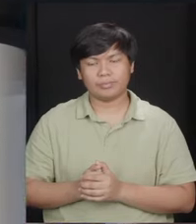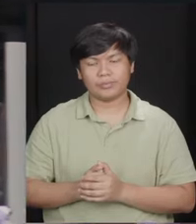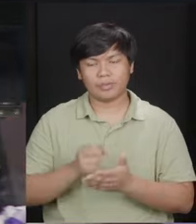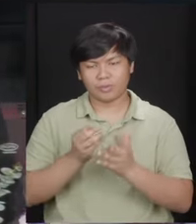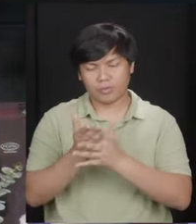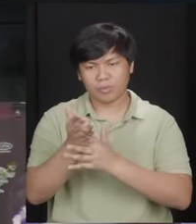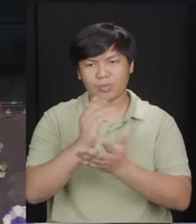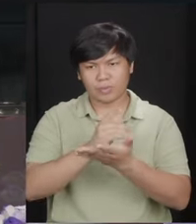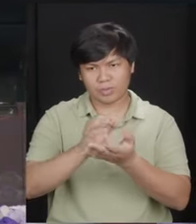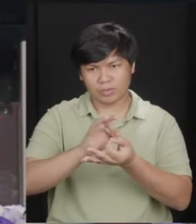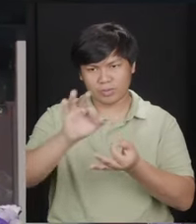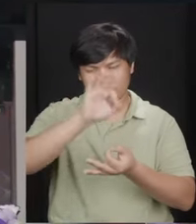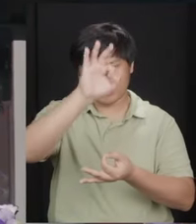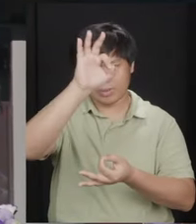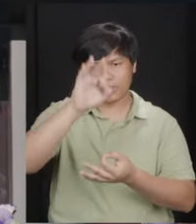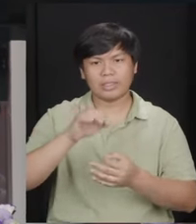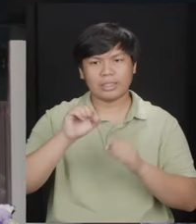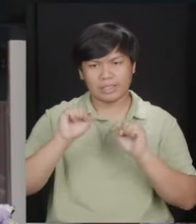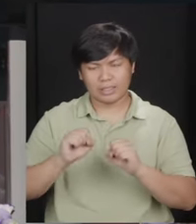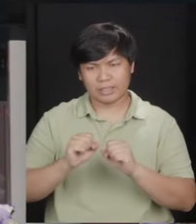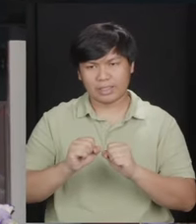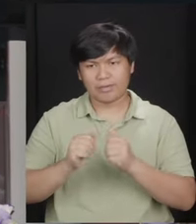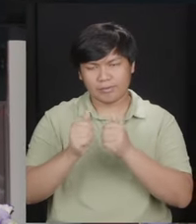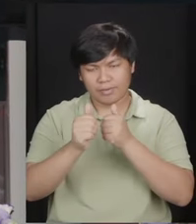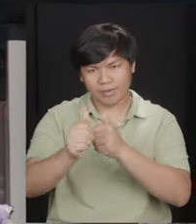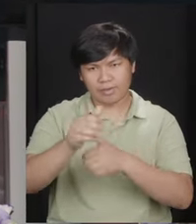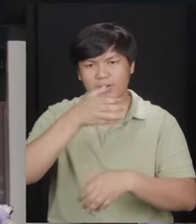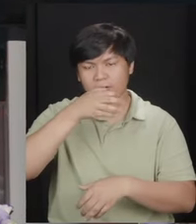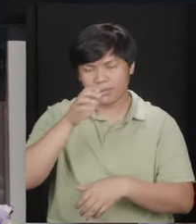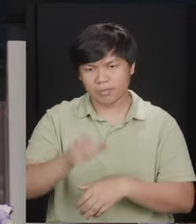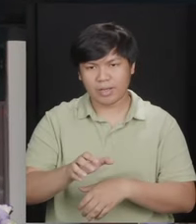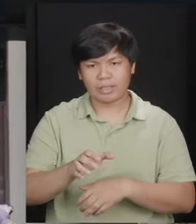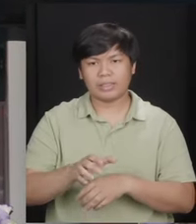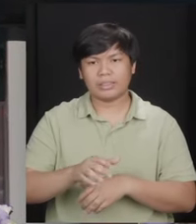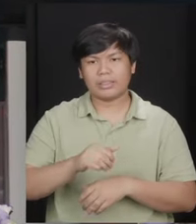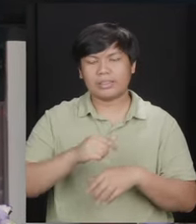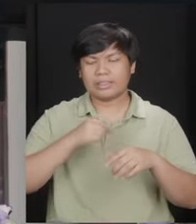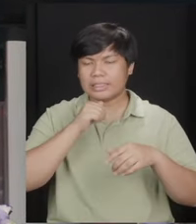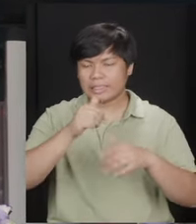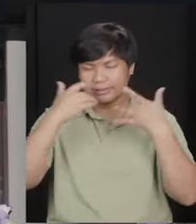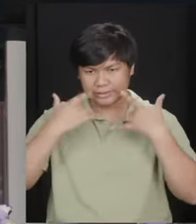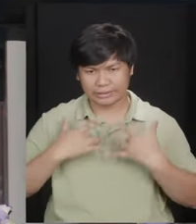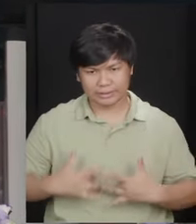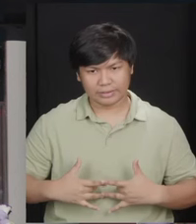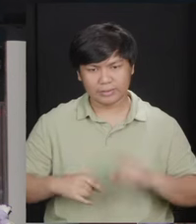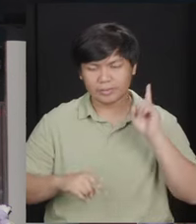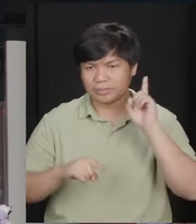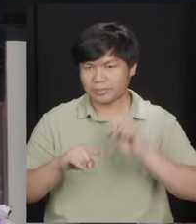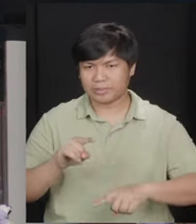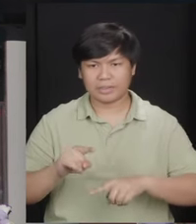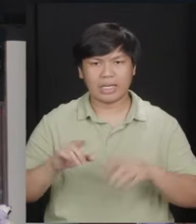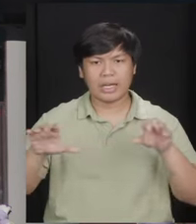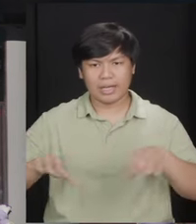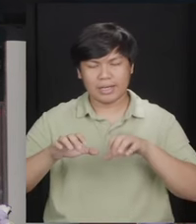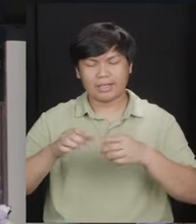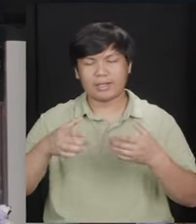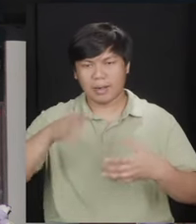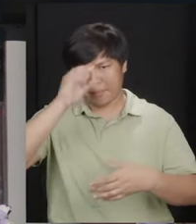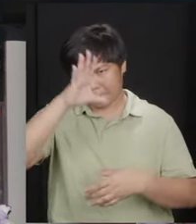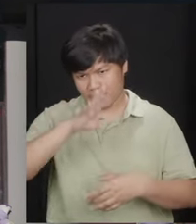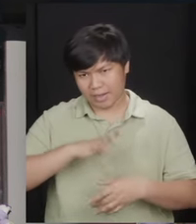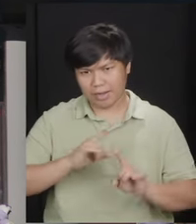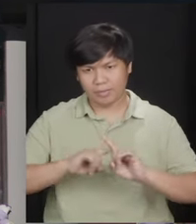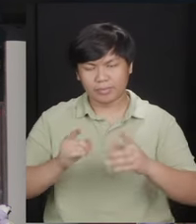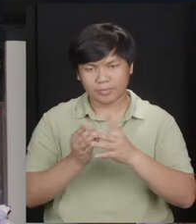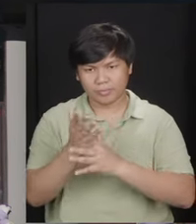Spirit, we can look at these commands and not get discouraged or demoralized, because it's impossible humanly, but in Christ,